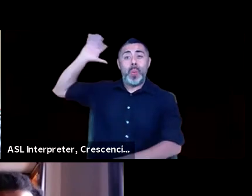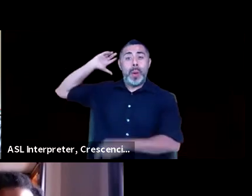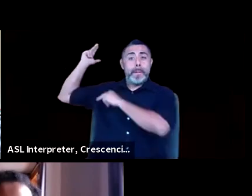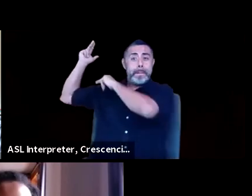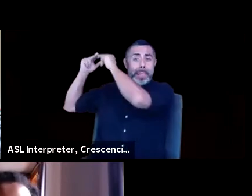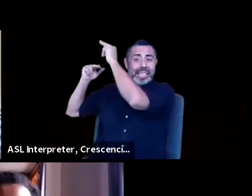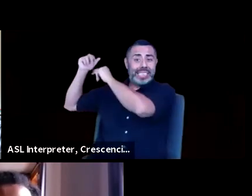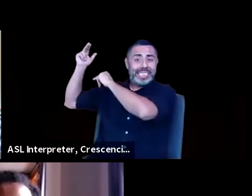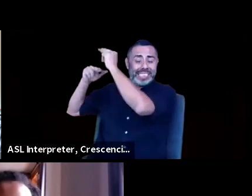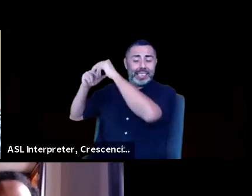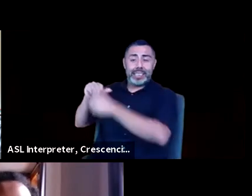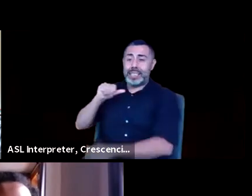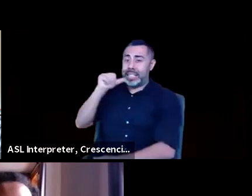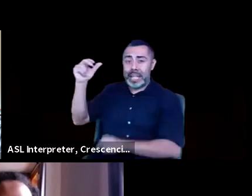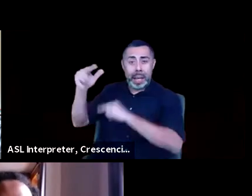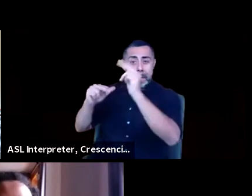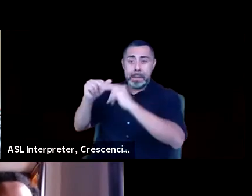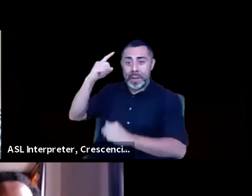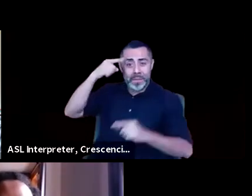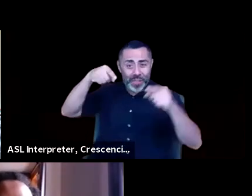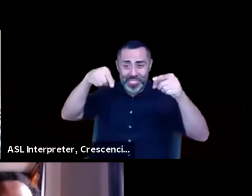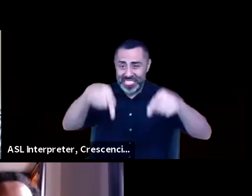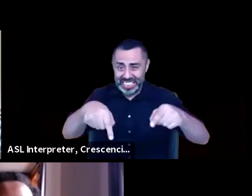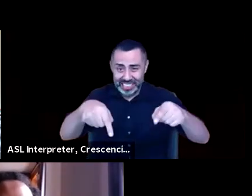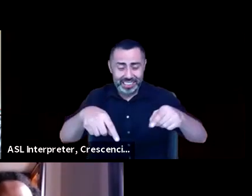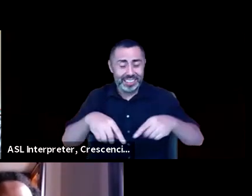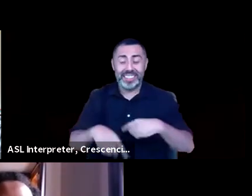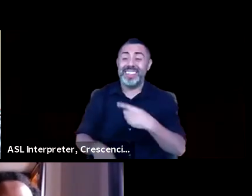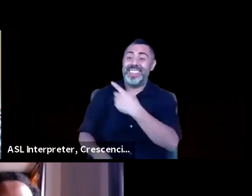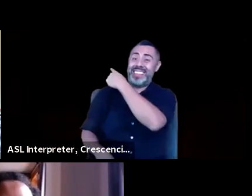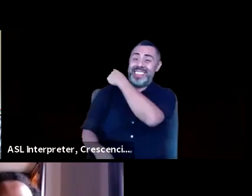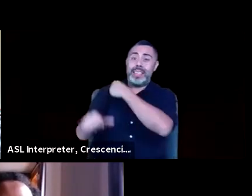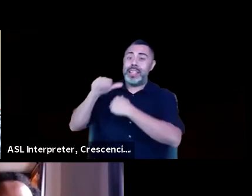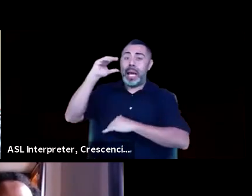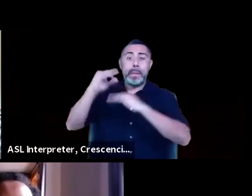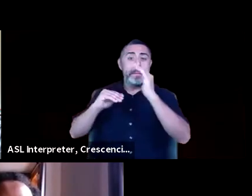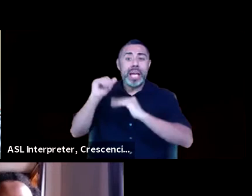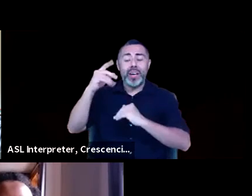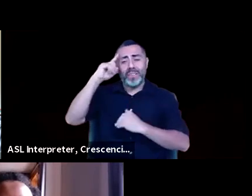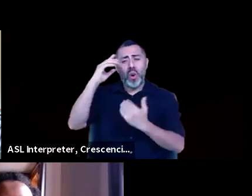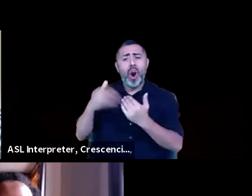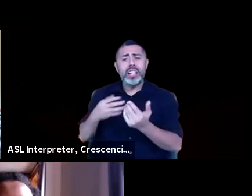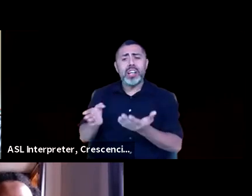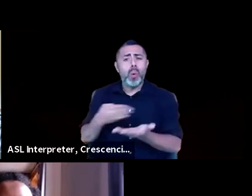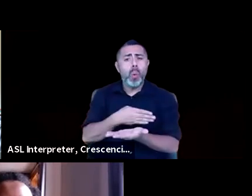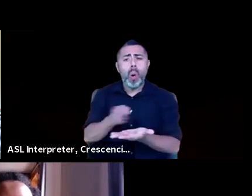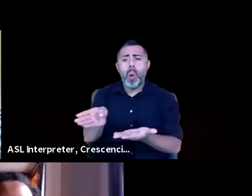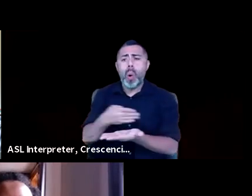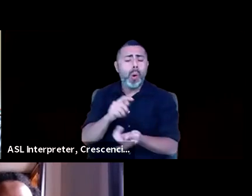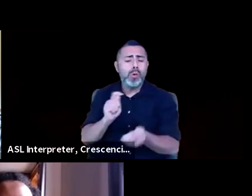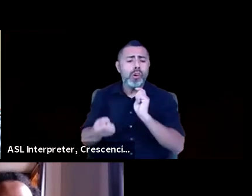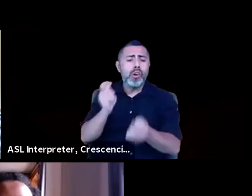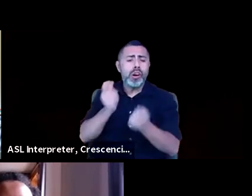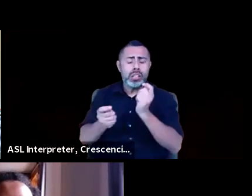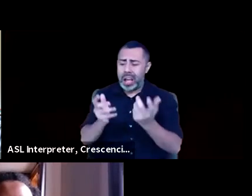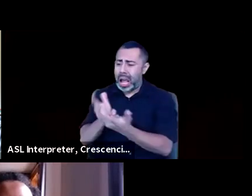not built for this. They were not built for nimbleness and responsiveness and